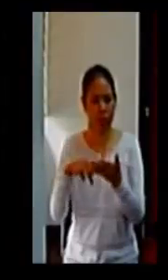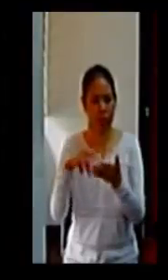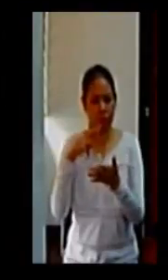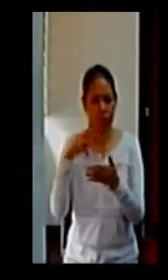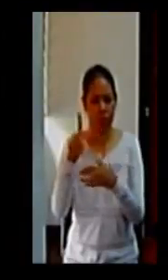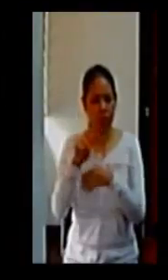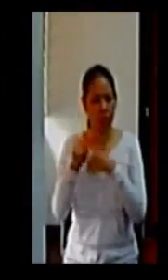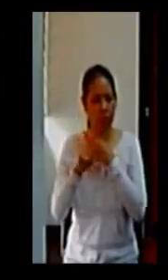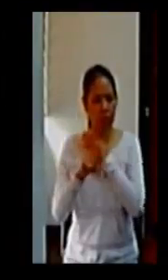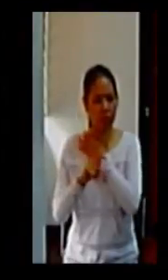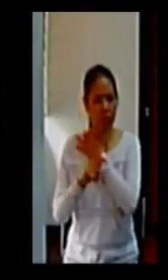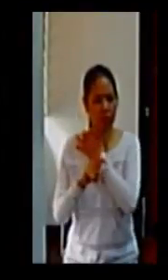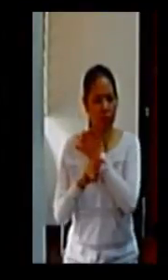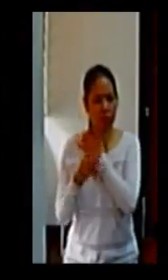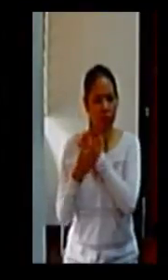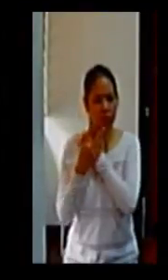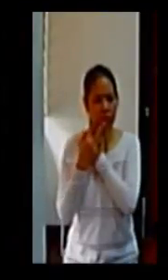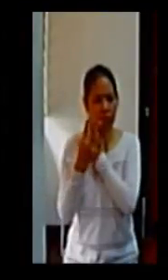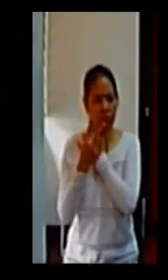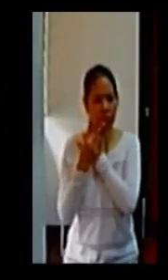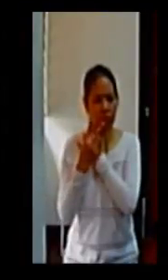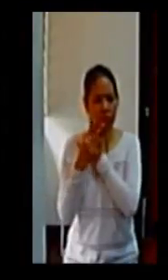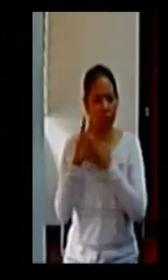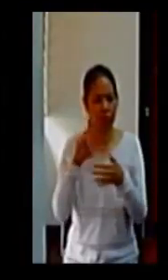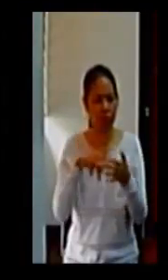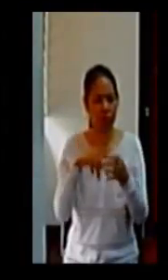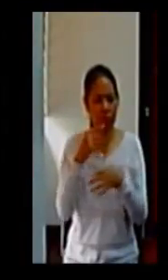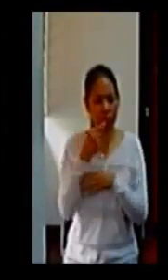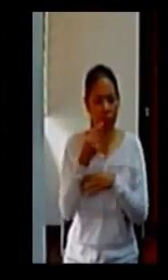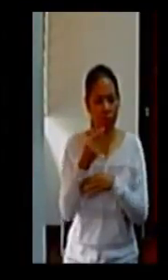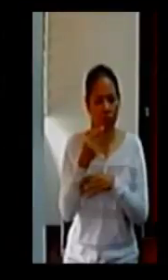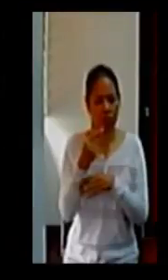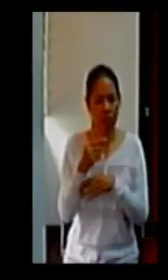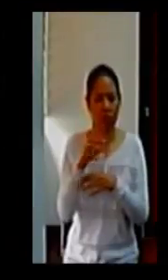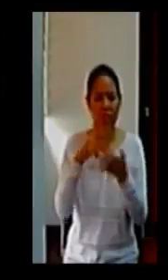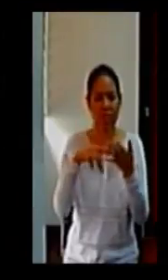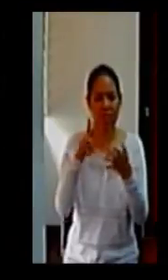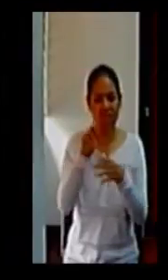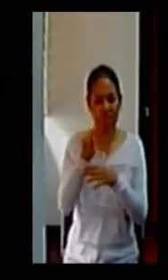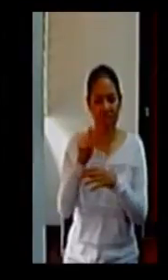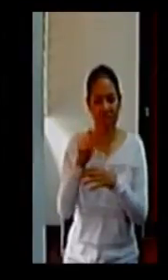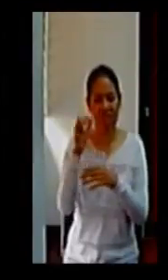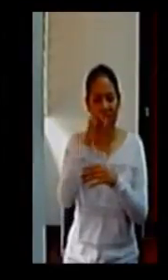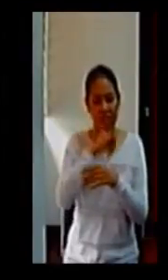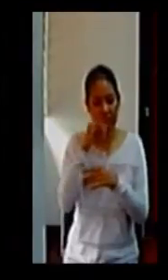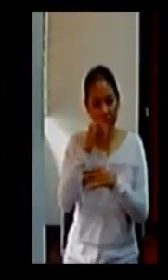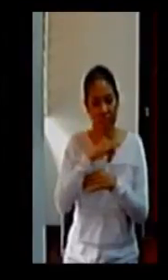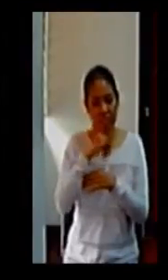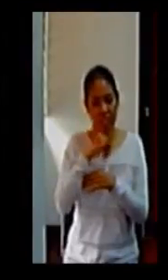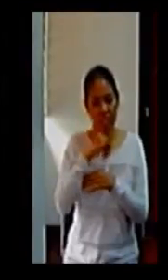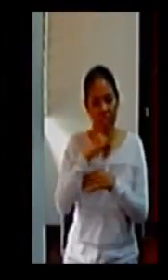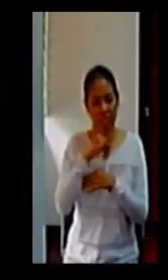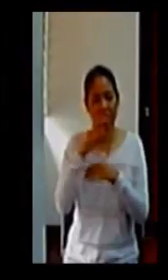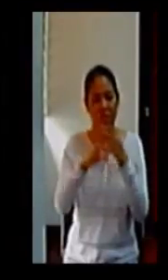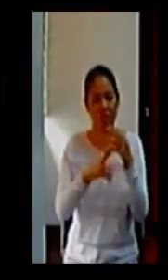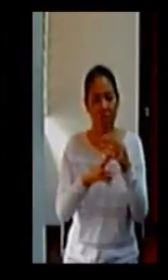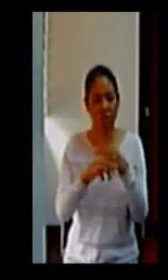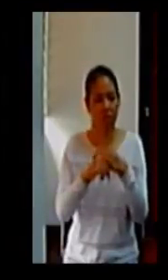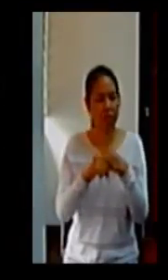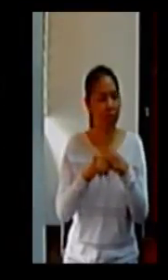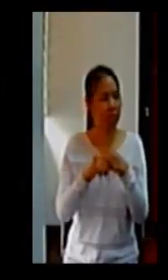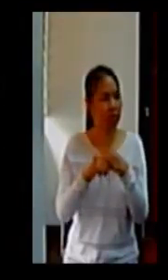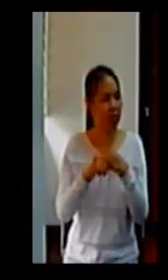monumento ng UNESCO, ang sinabi lang doon, the rice terraces of Ifugao, if the walls are placed